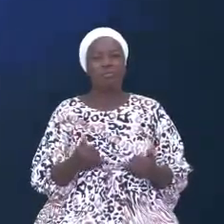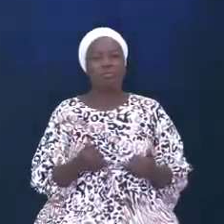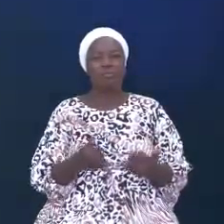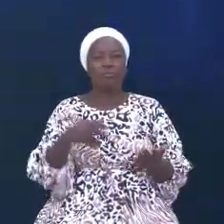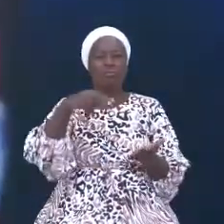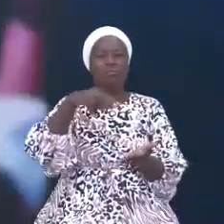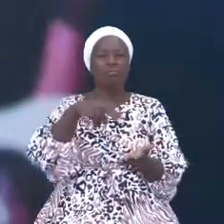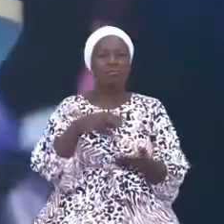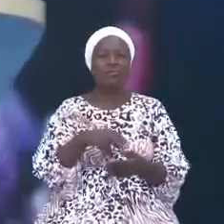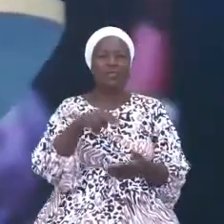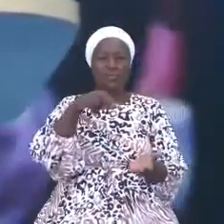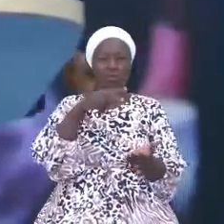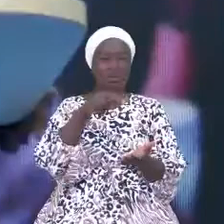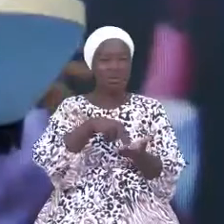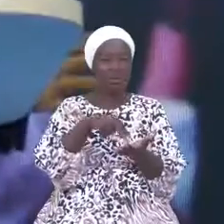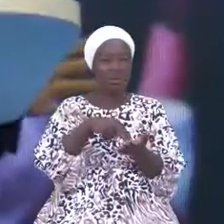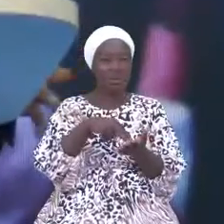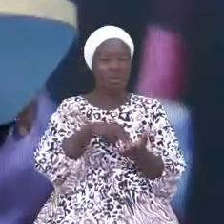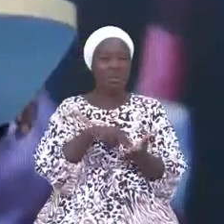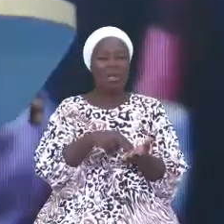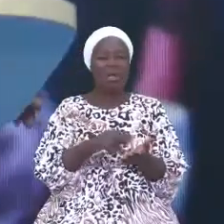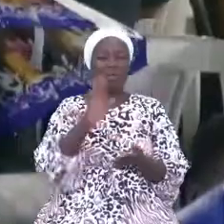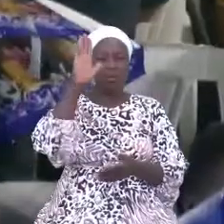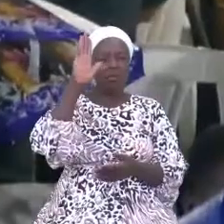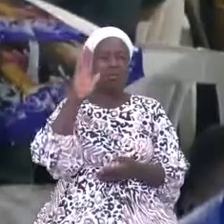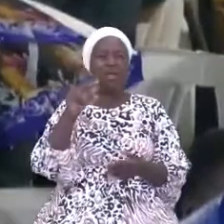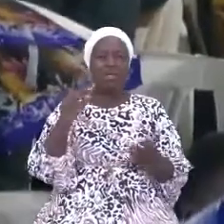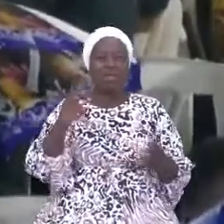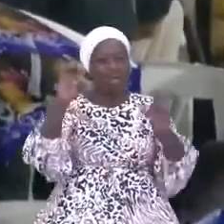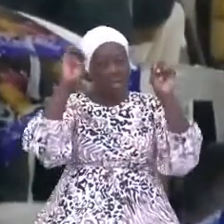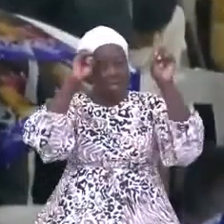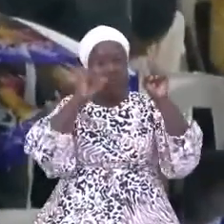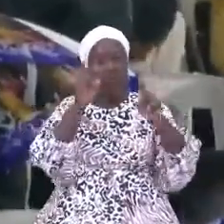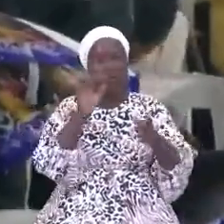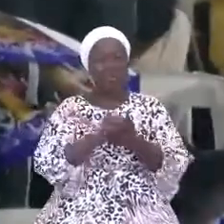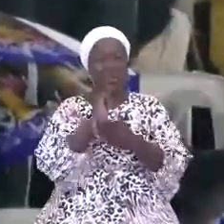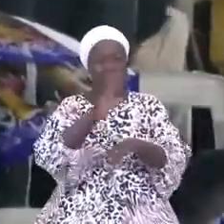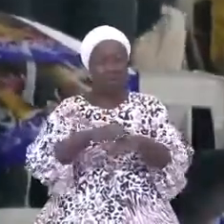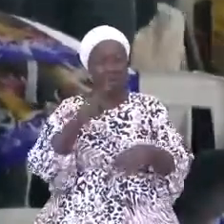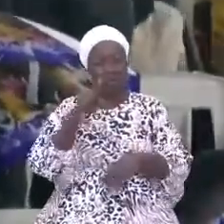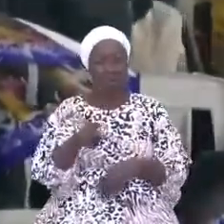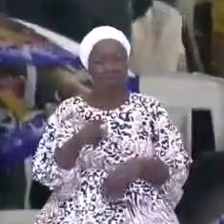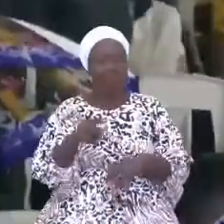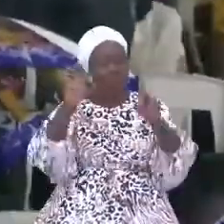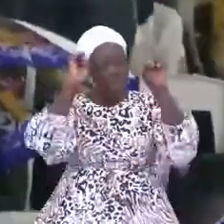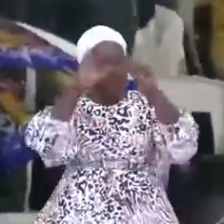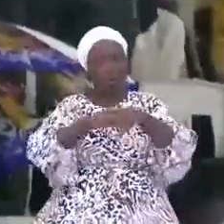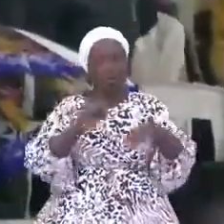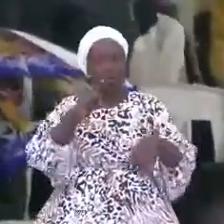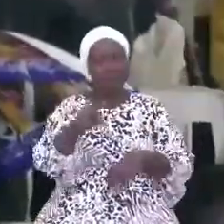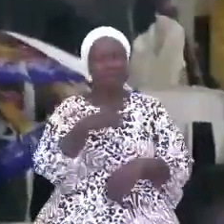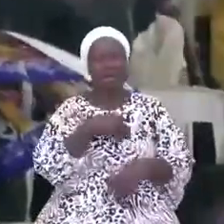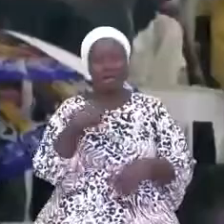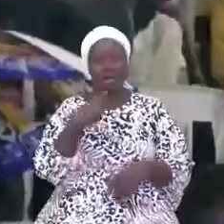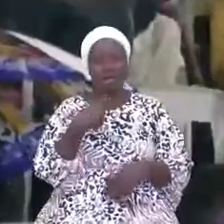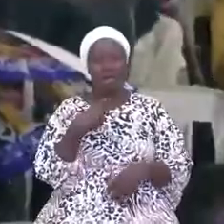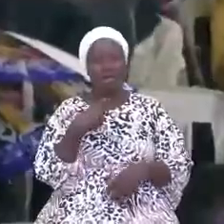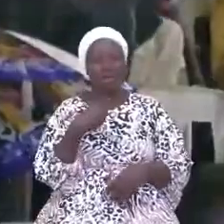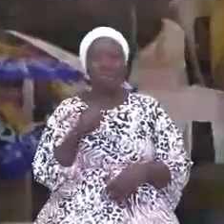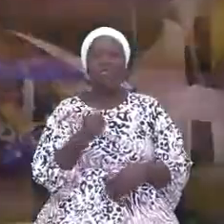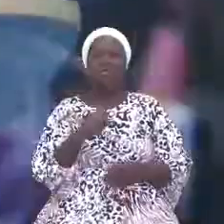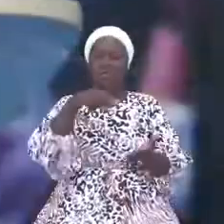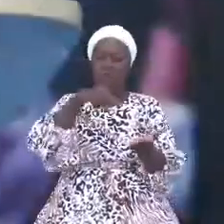hand and stand up. He's the one calling you. He calls you and he says, get